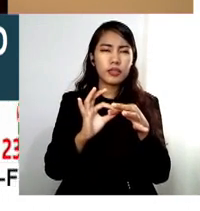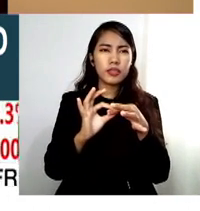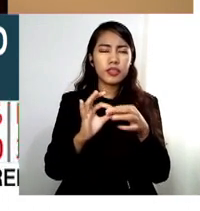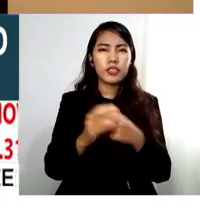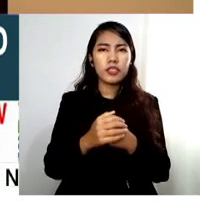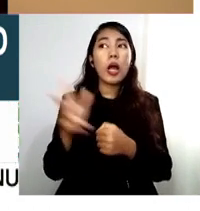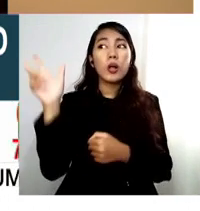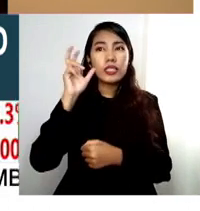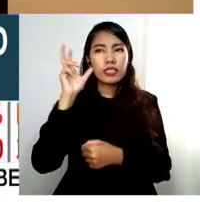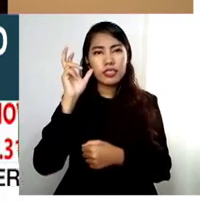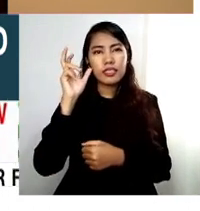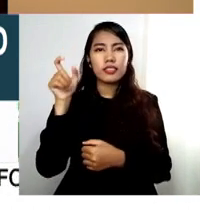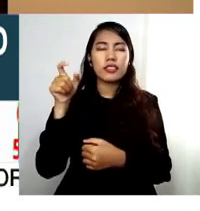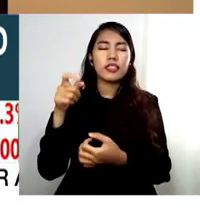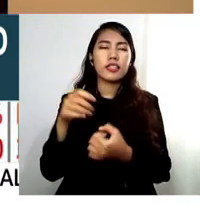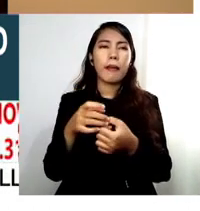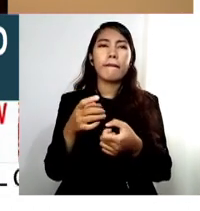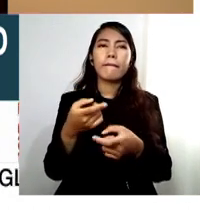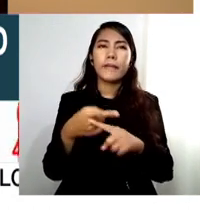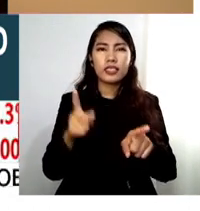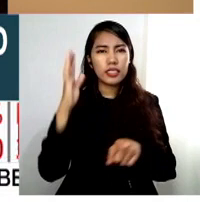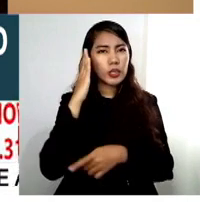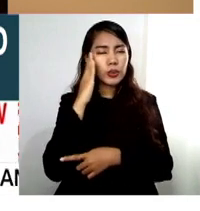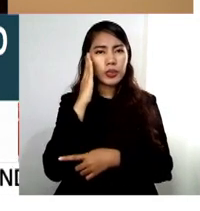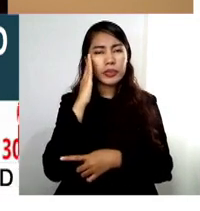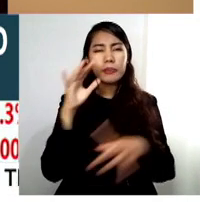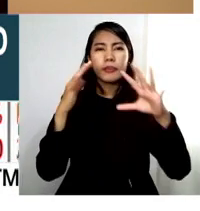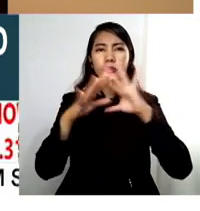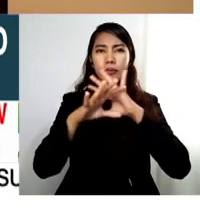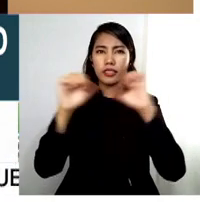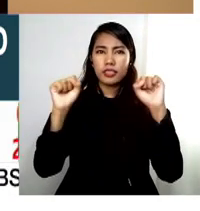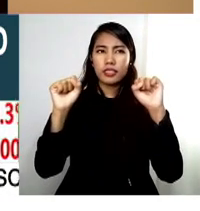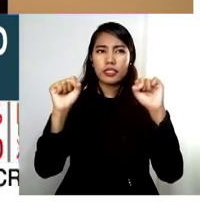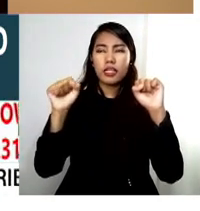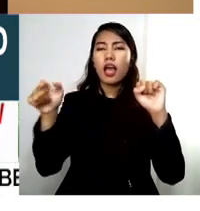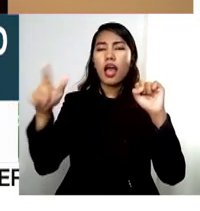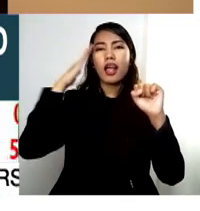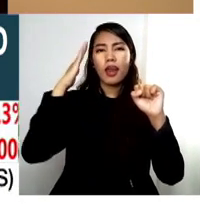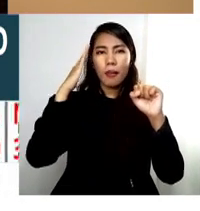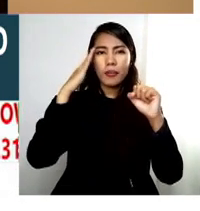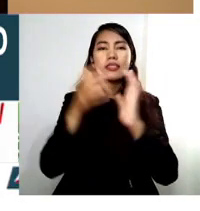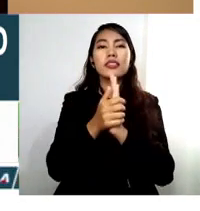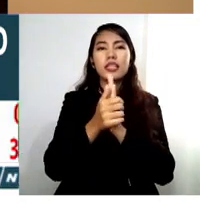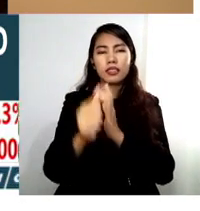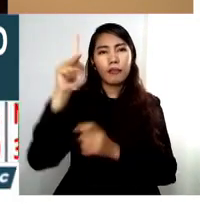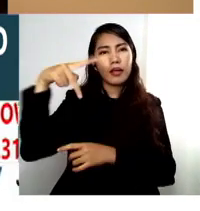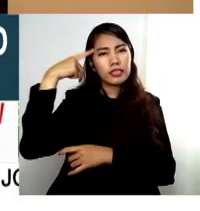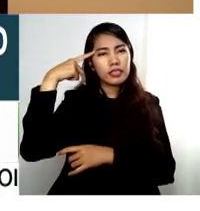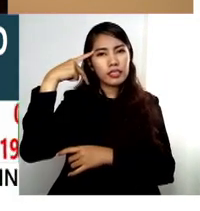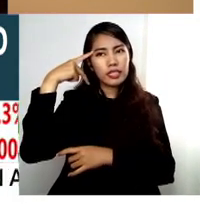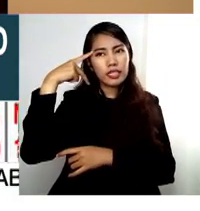own mouth. But I know that the president is also a seasoned politician. He knows that he can only